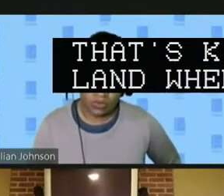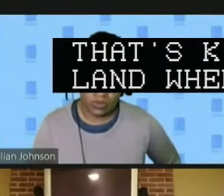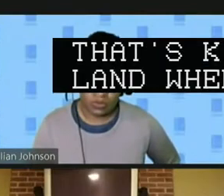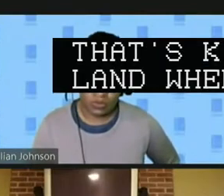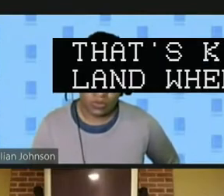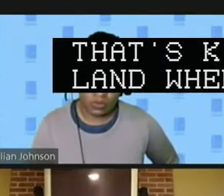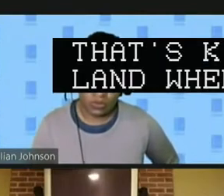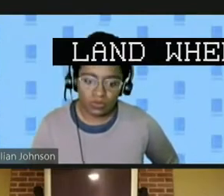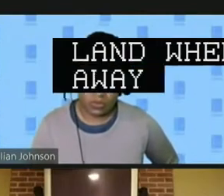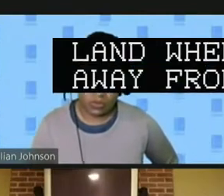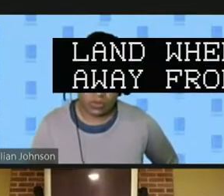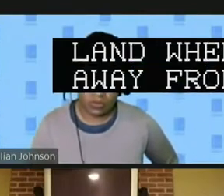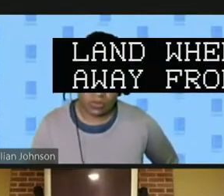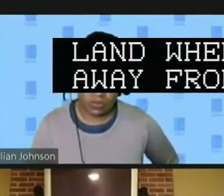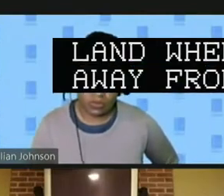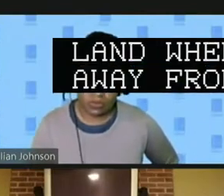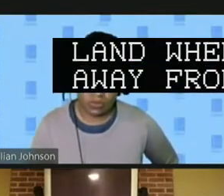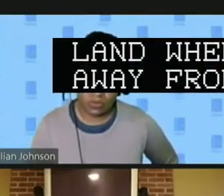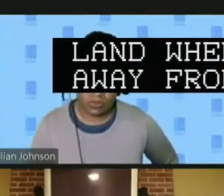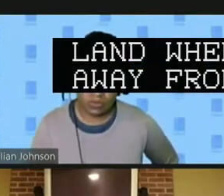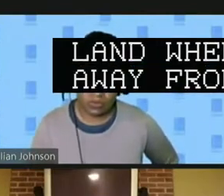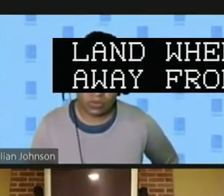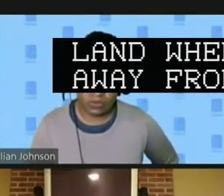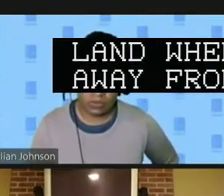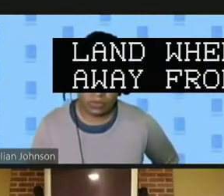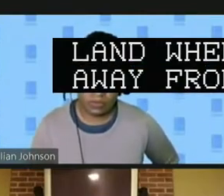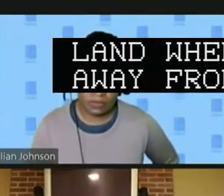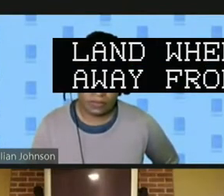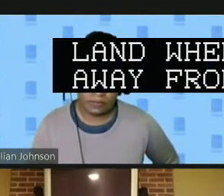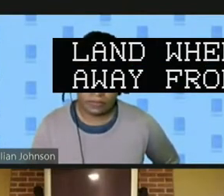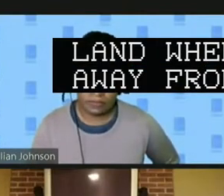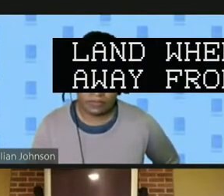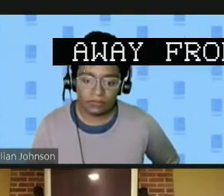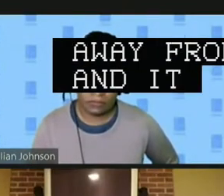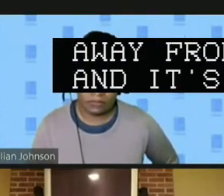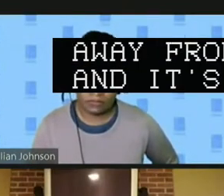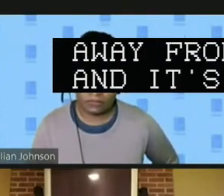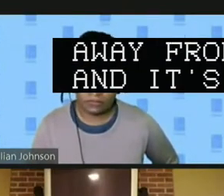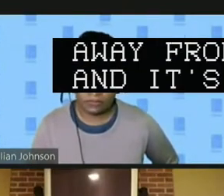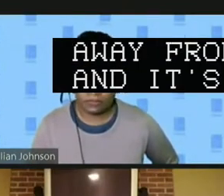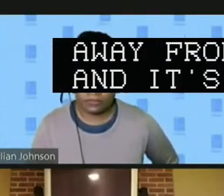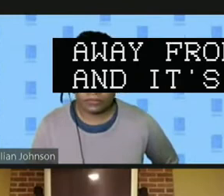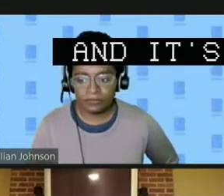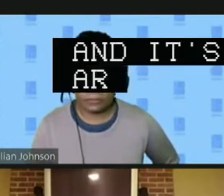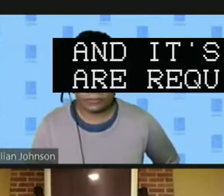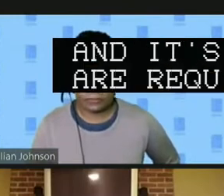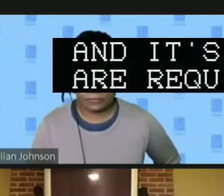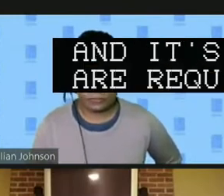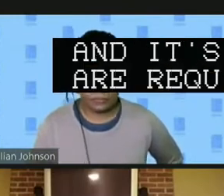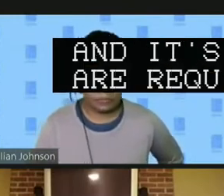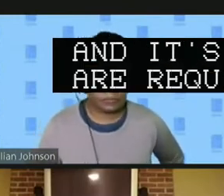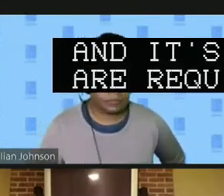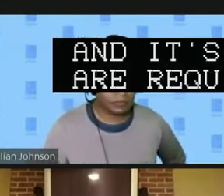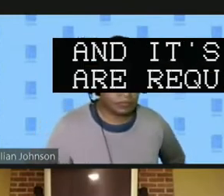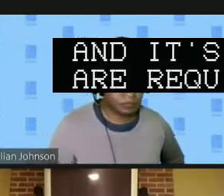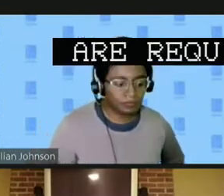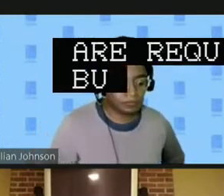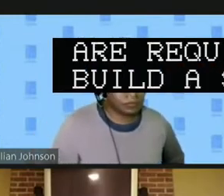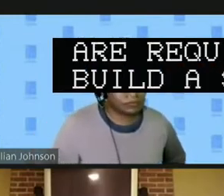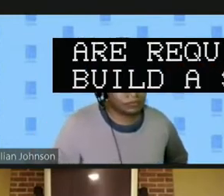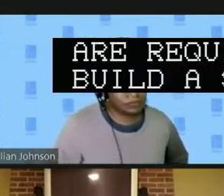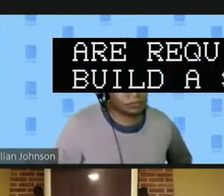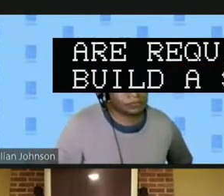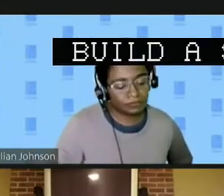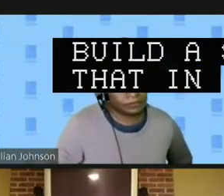with. And it's interesting. I think we are required to actually build a sidewalk in front of that in the right of way.